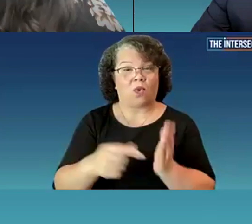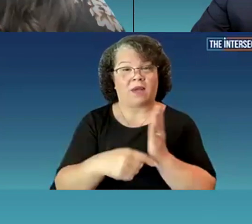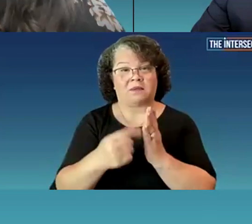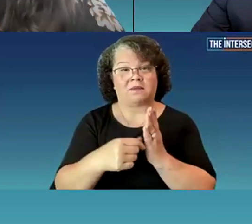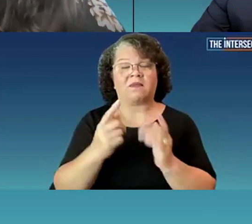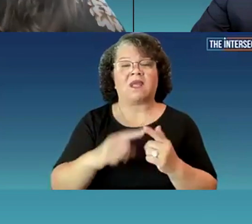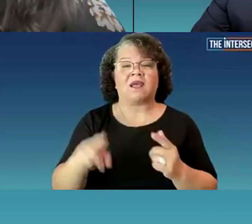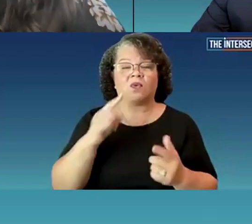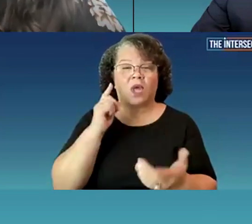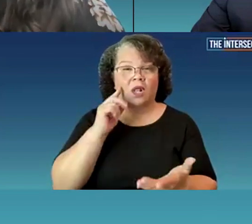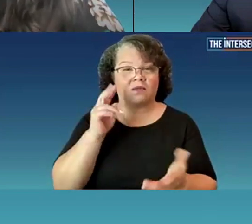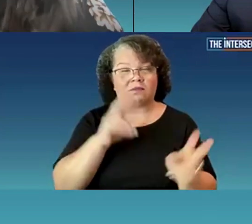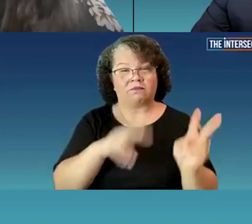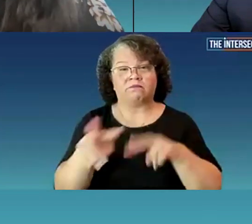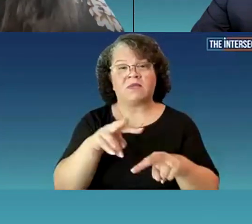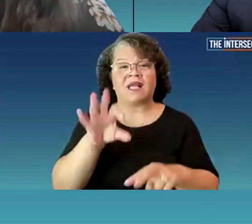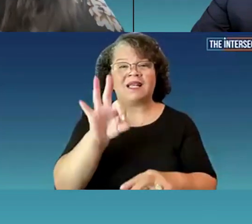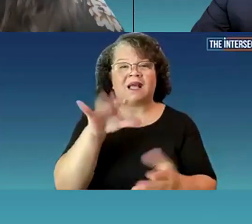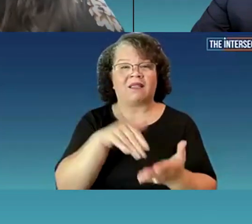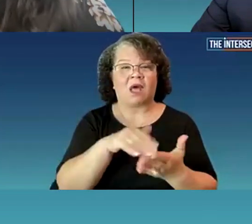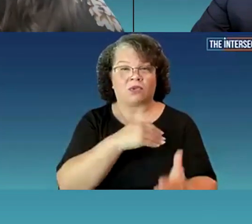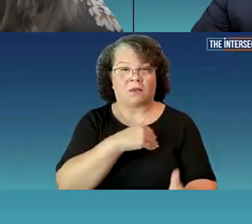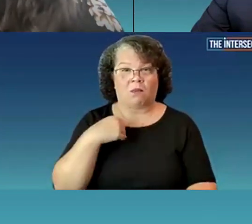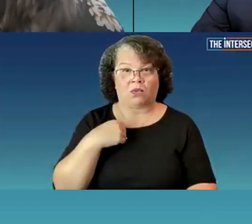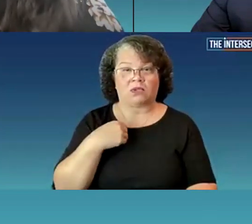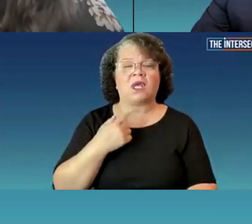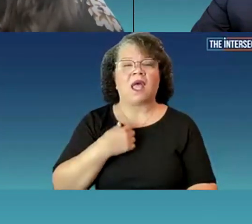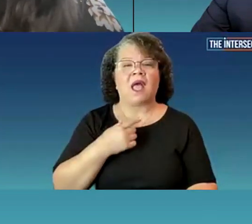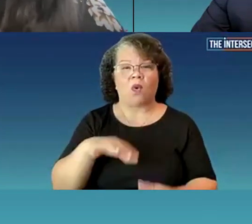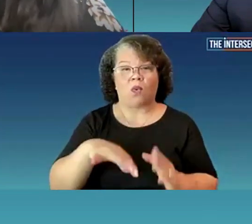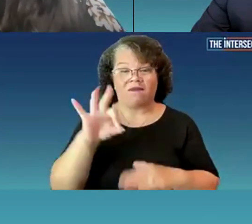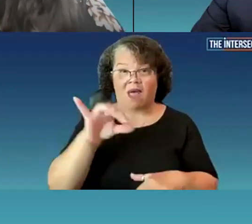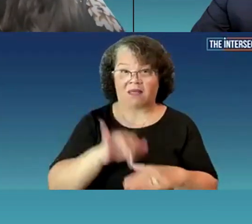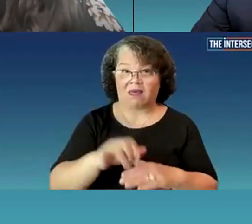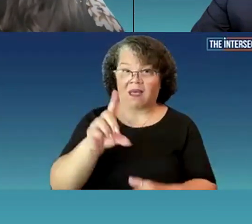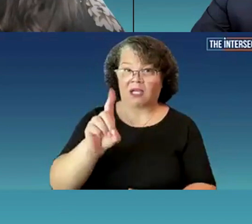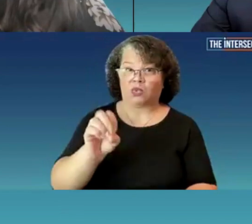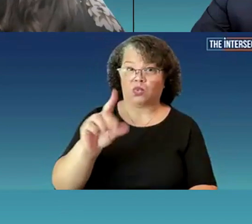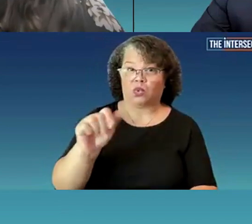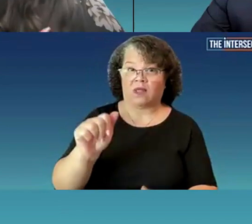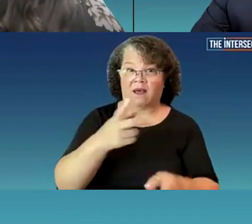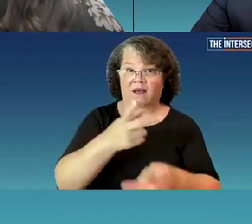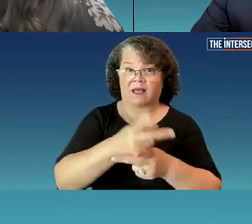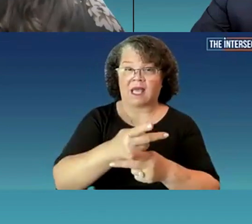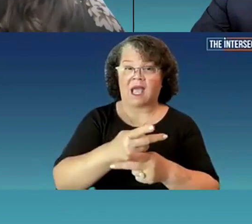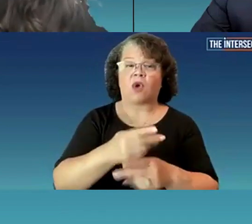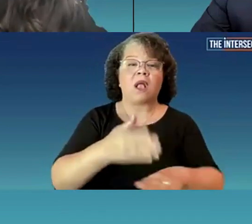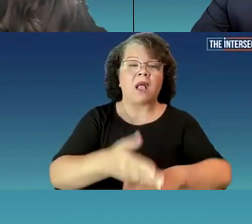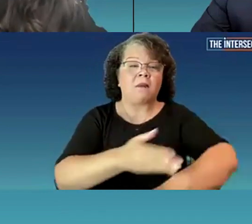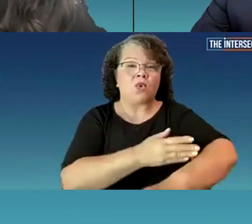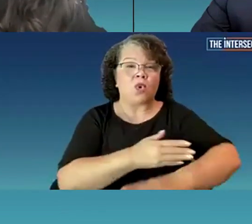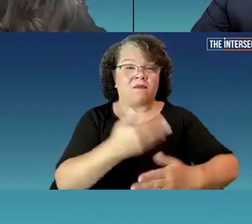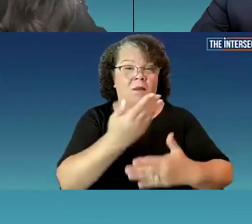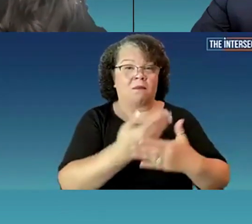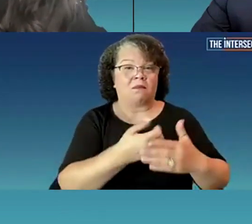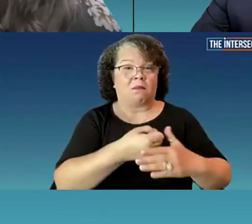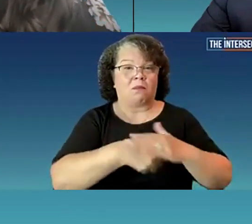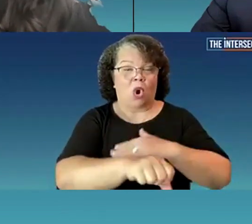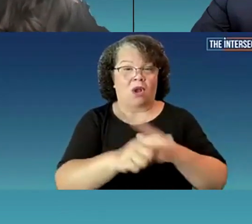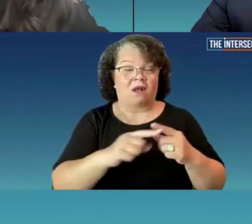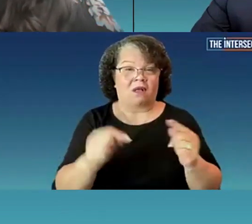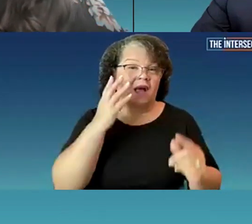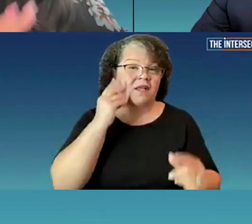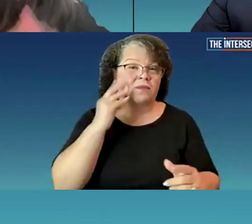about 9,000 members, and we found that doula care improves birth experiences and reduces odds of C-section